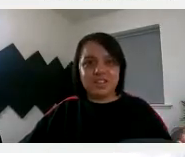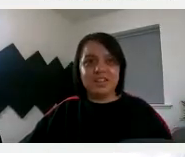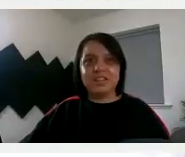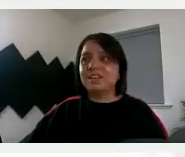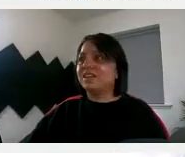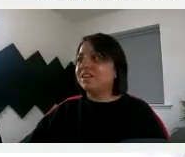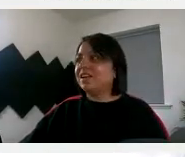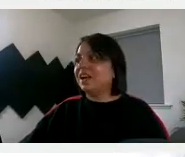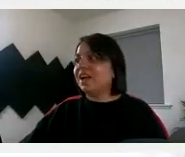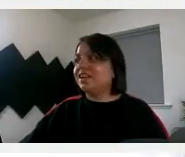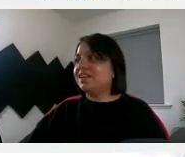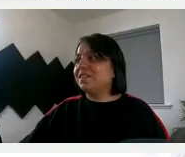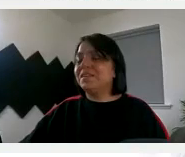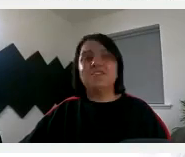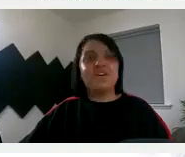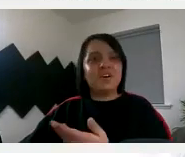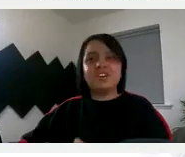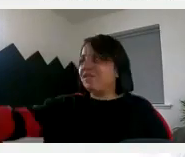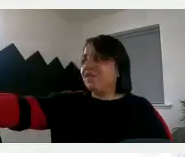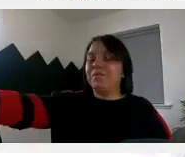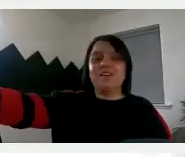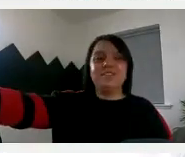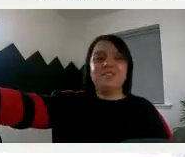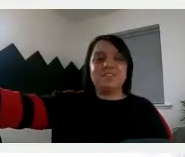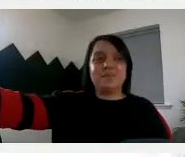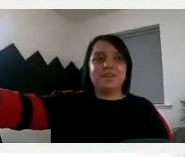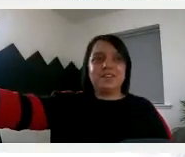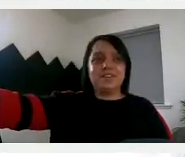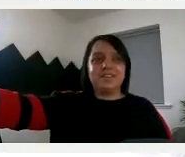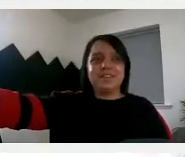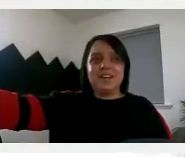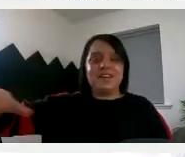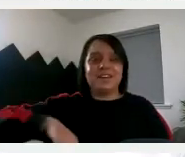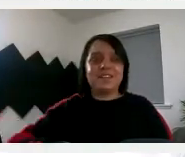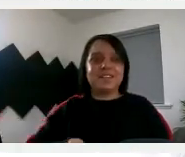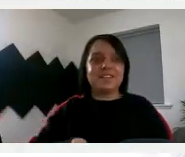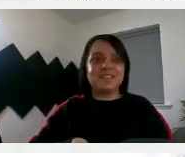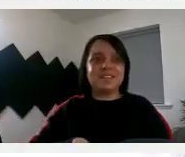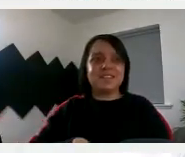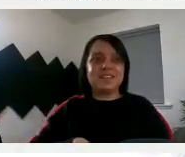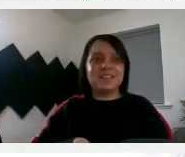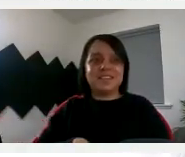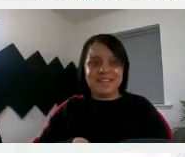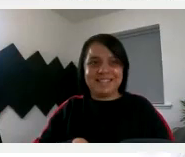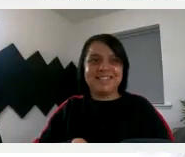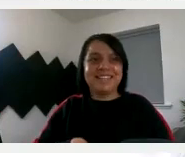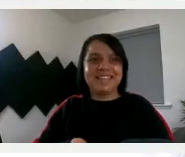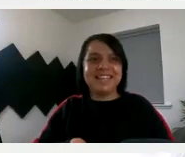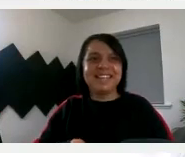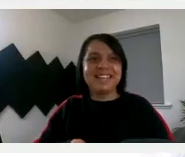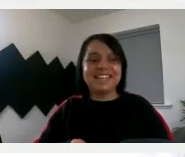tosser. And you heard Gerard Butler use this word a lot. Yes.